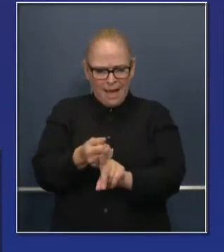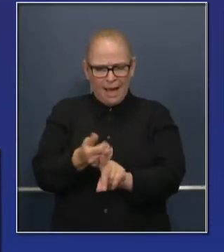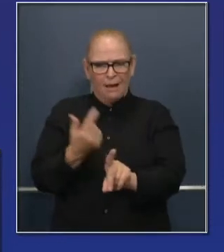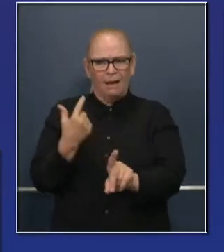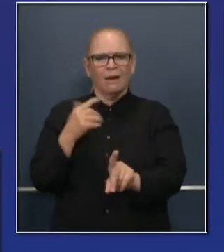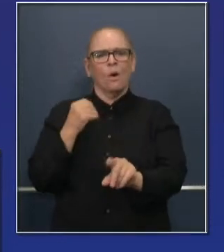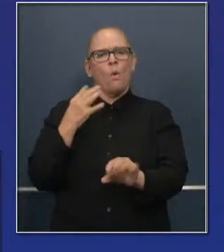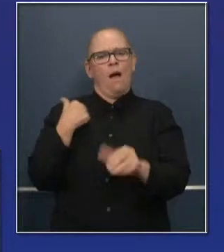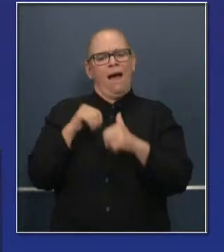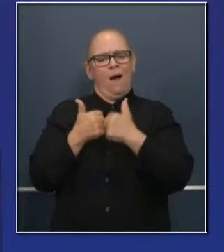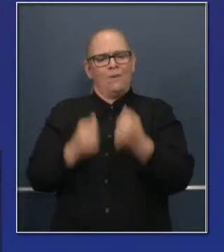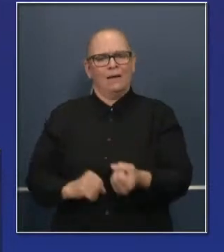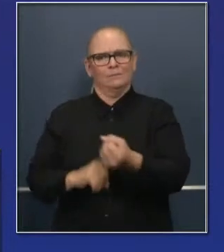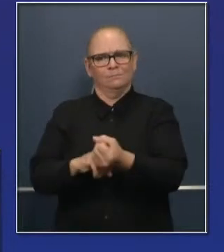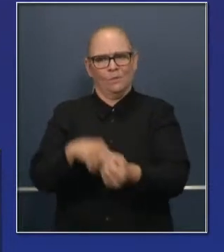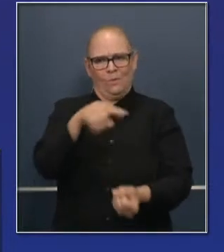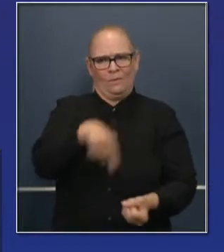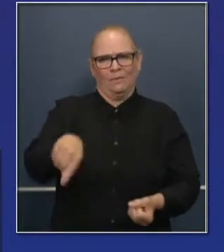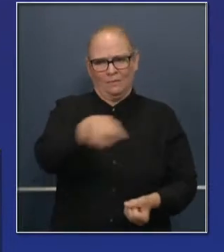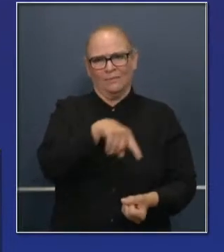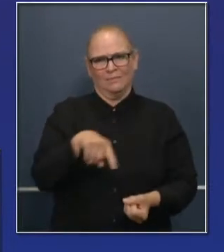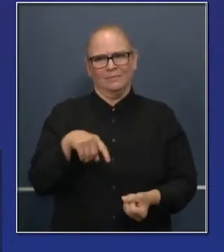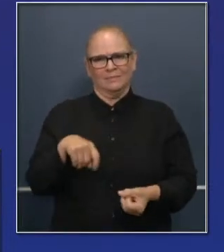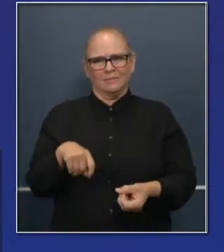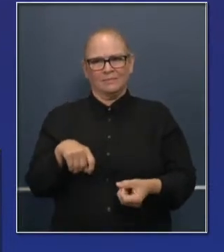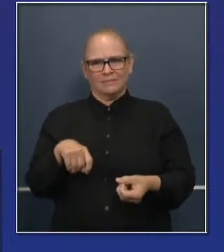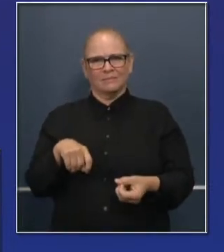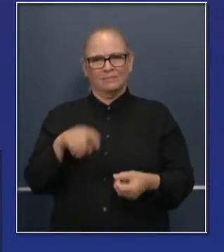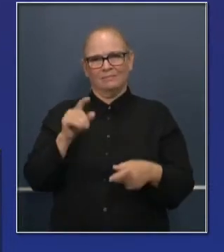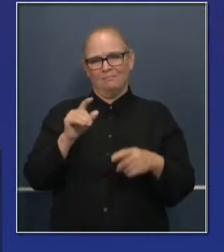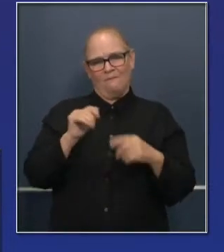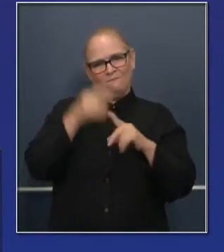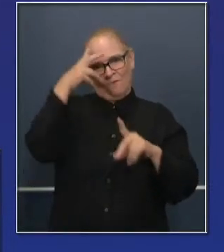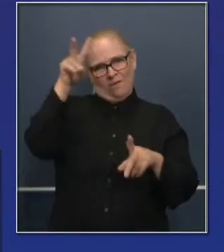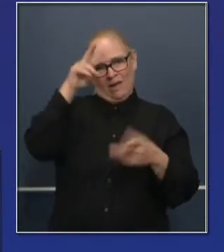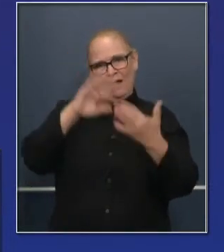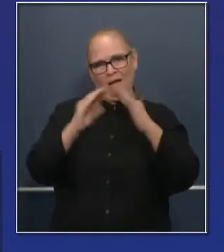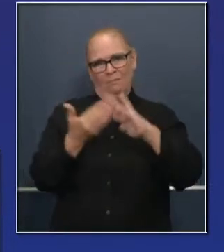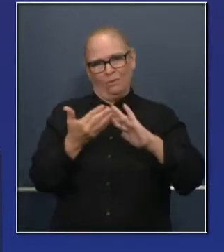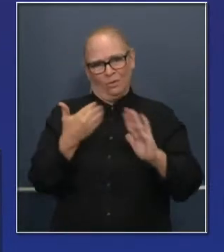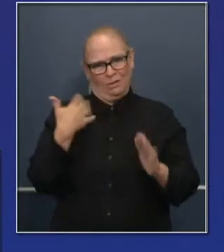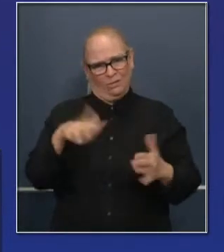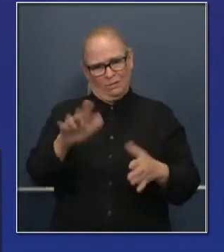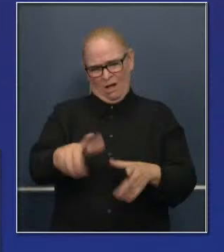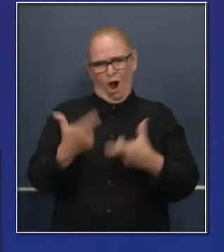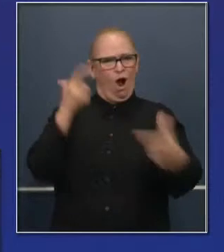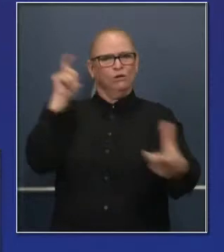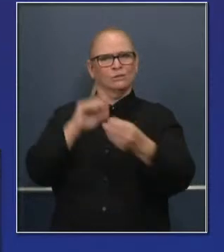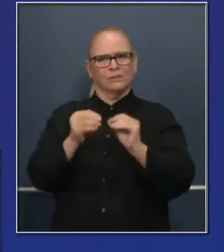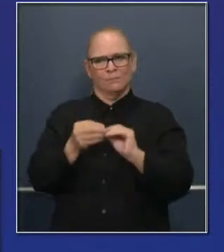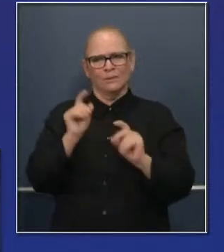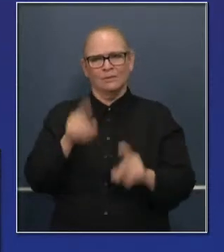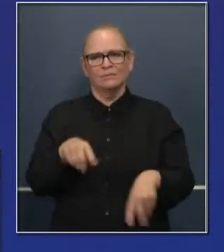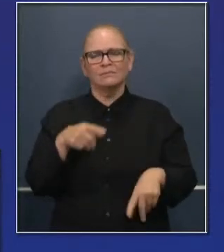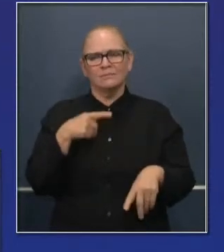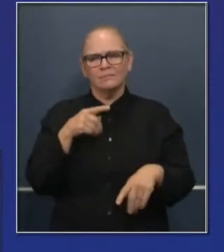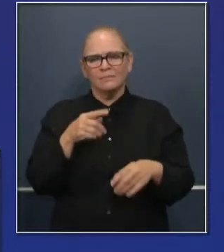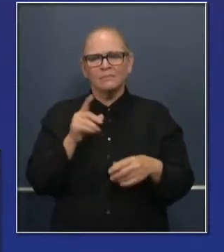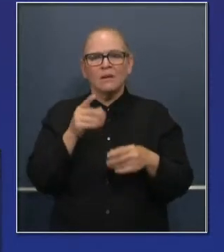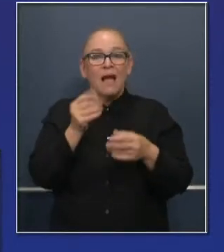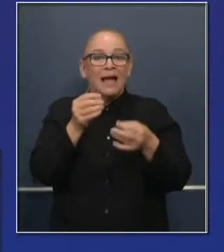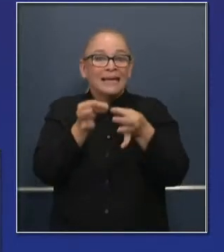why our targeted interventions disproportionately are focusing on essential workforce, on farm workers,